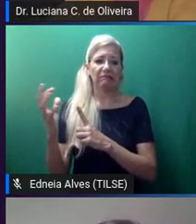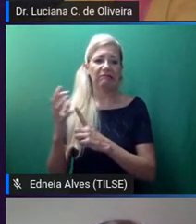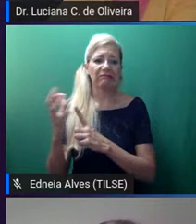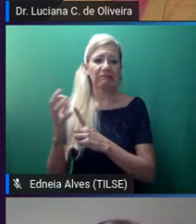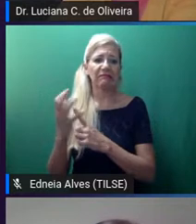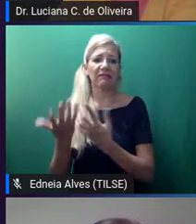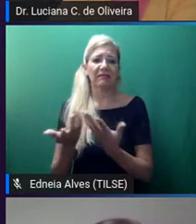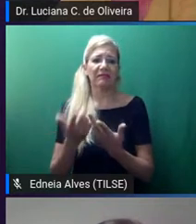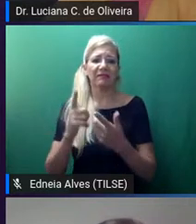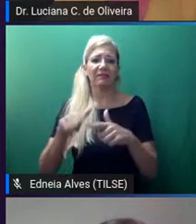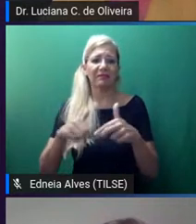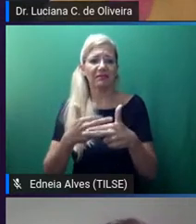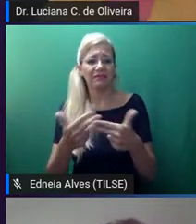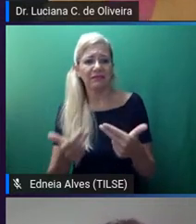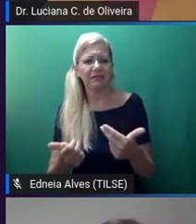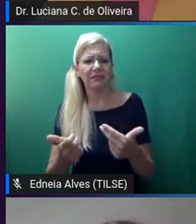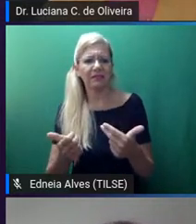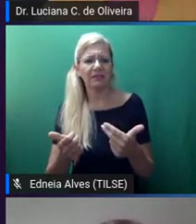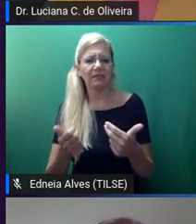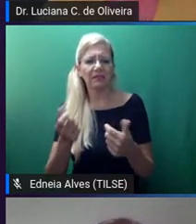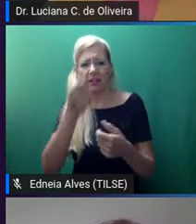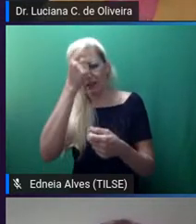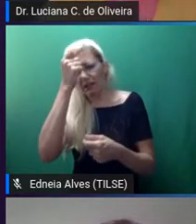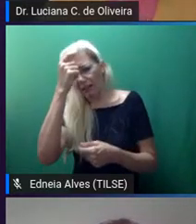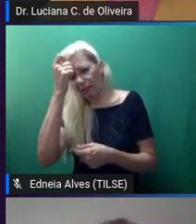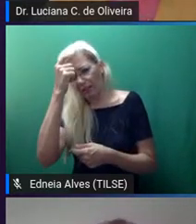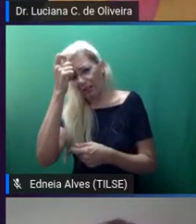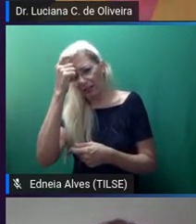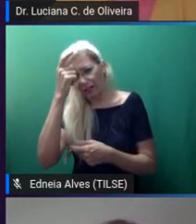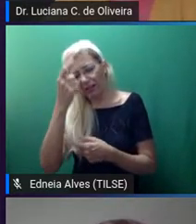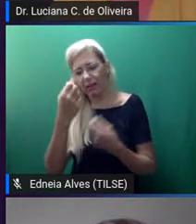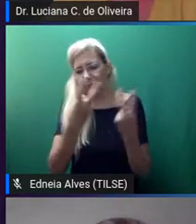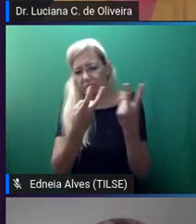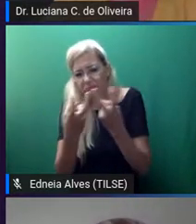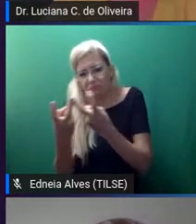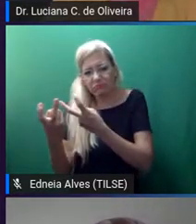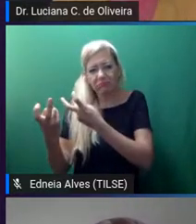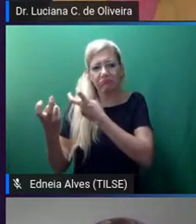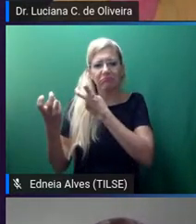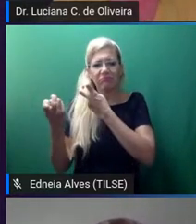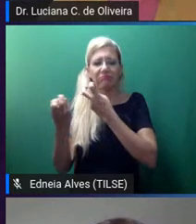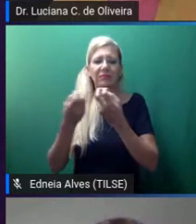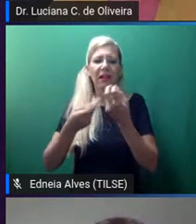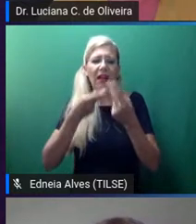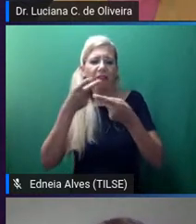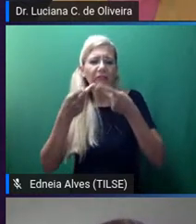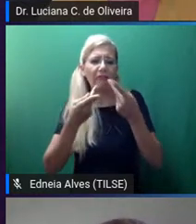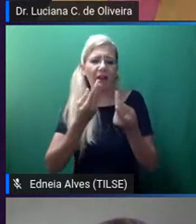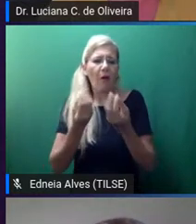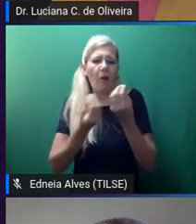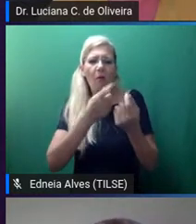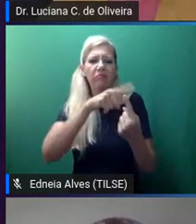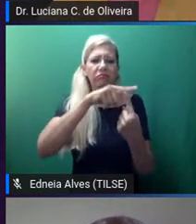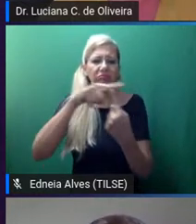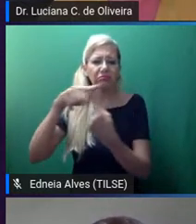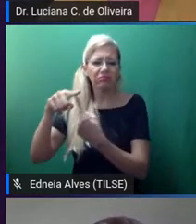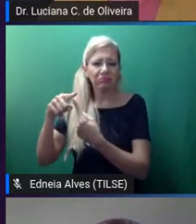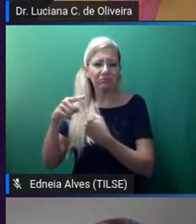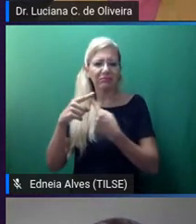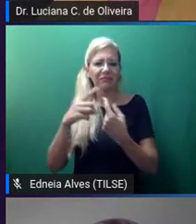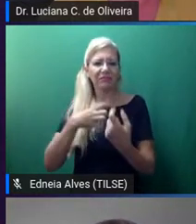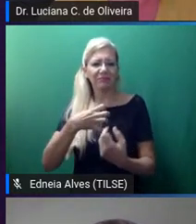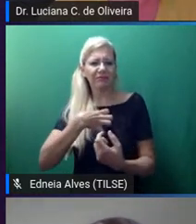a bit more or react to this idea of accepting your own accent and the pressure that we face, not only in the field,